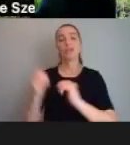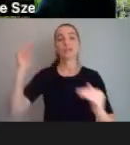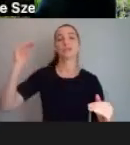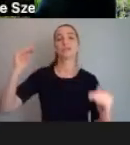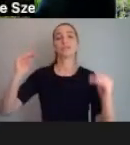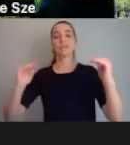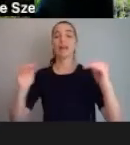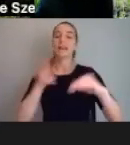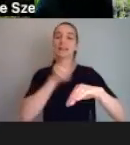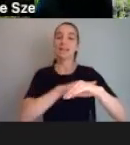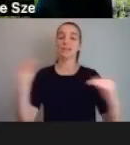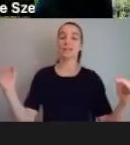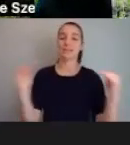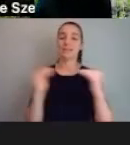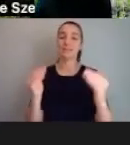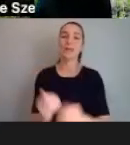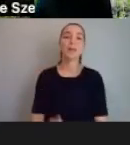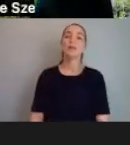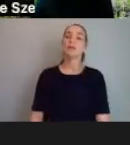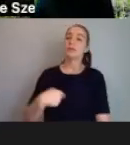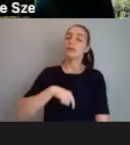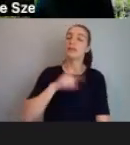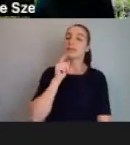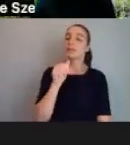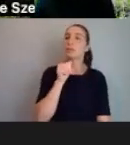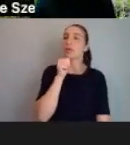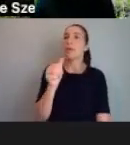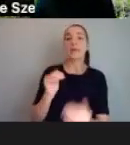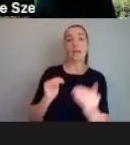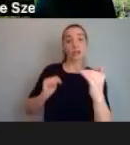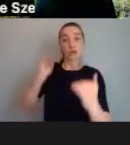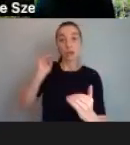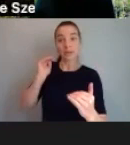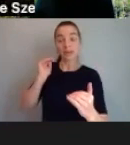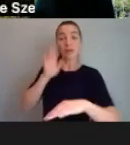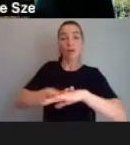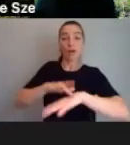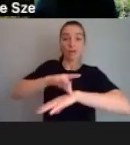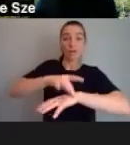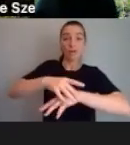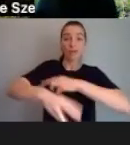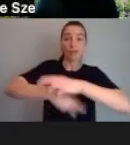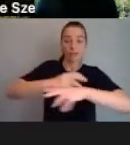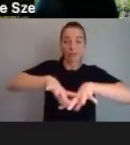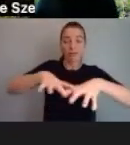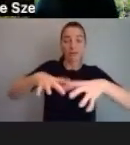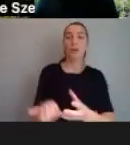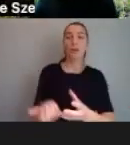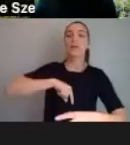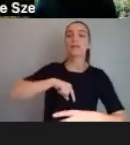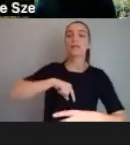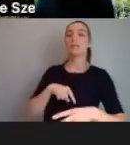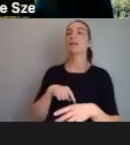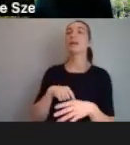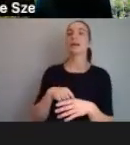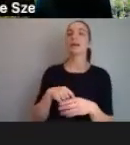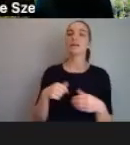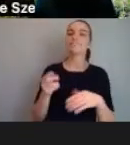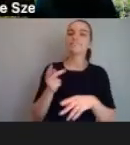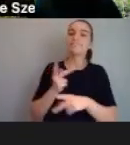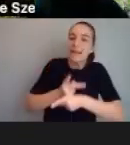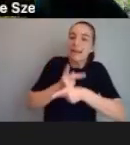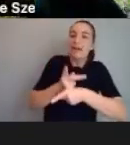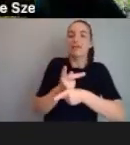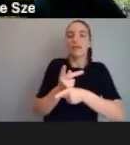as guests rather than hosts and dominators of the, of the planet. So critical climate justice, um, offers